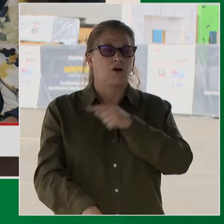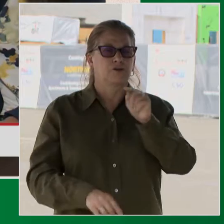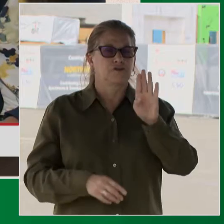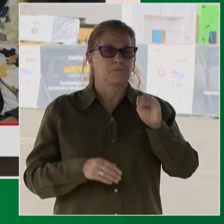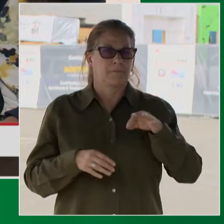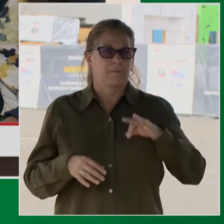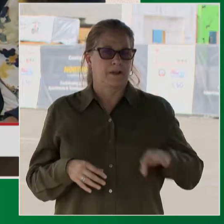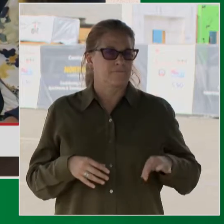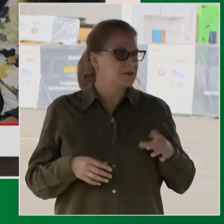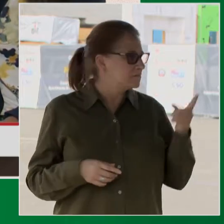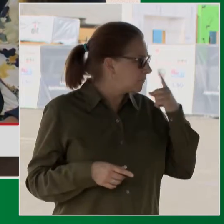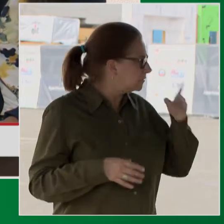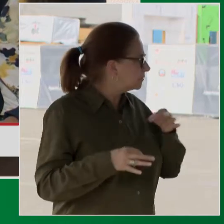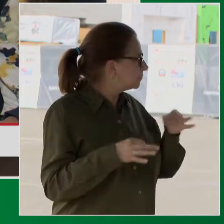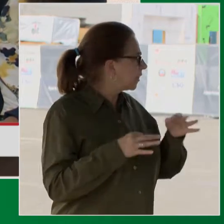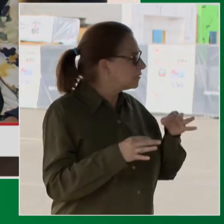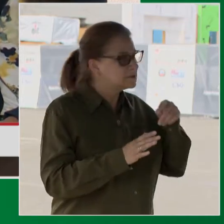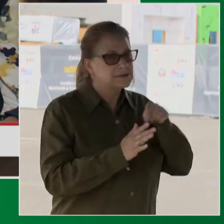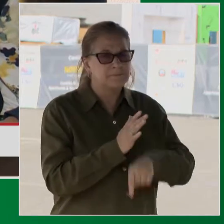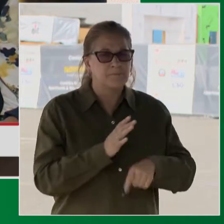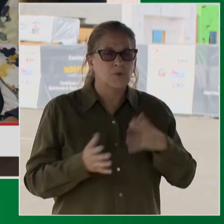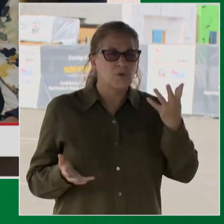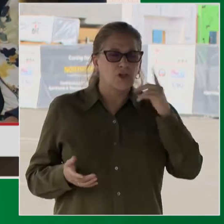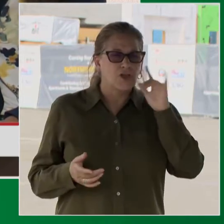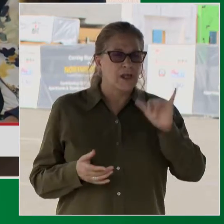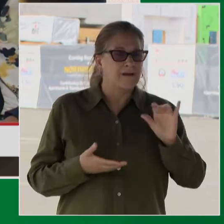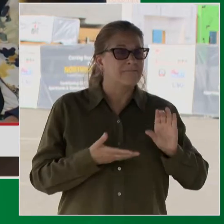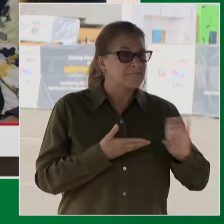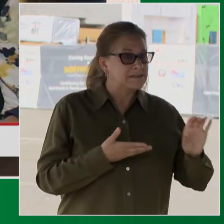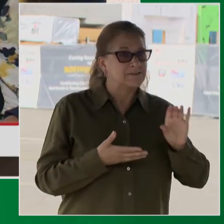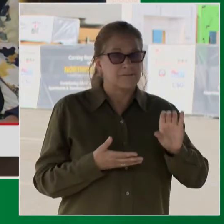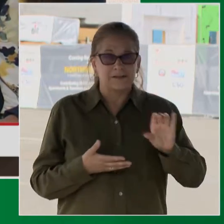the different investments and which ones